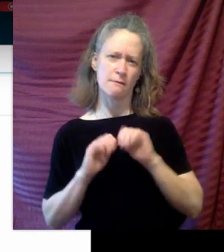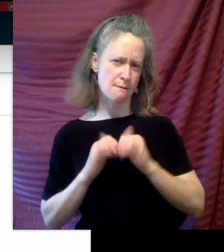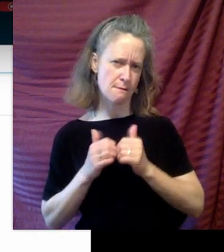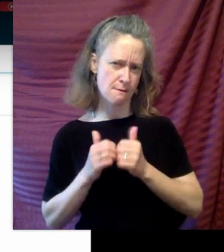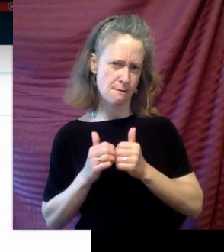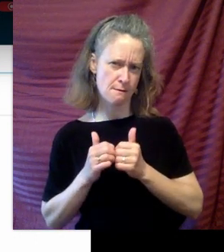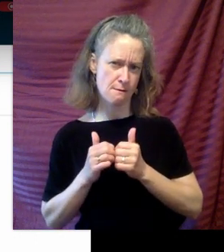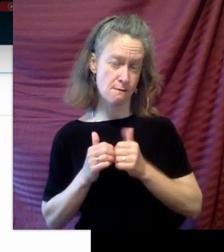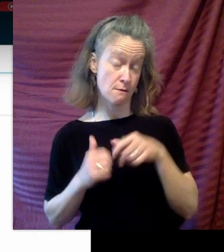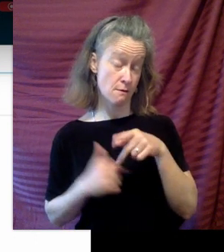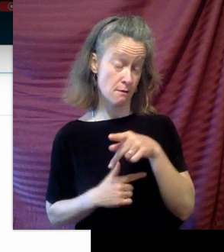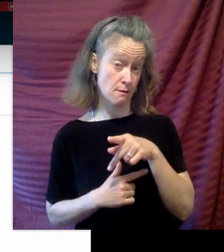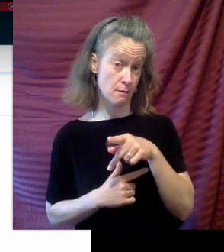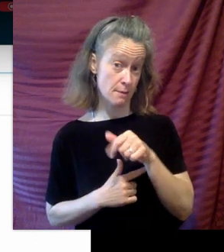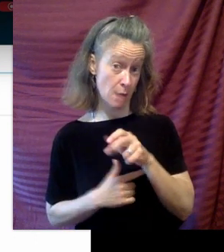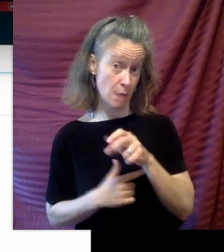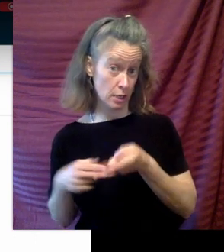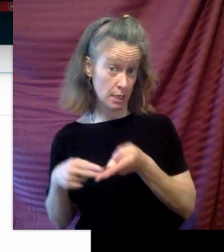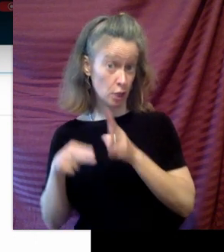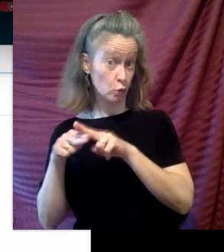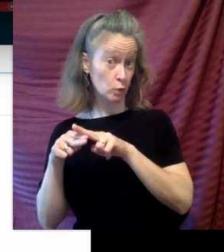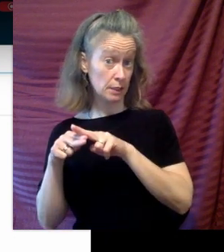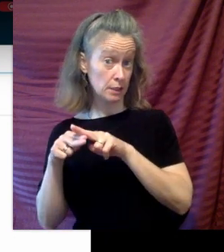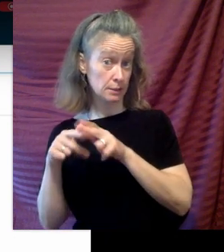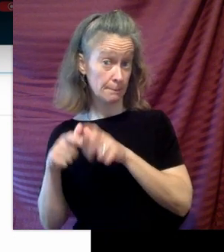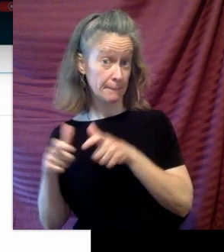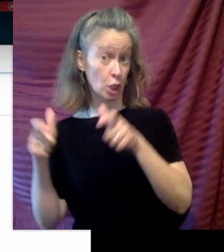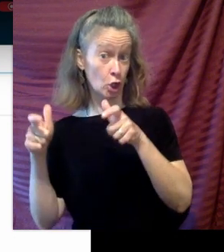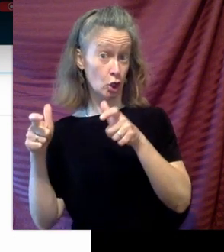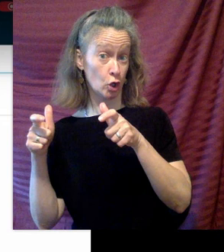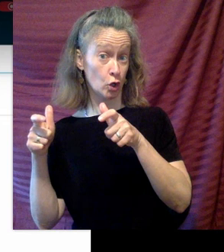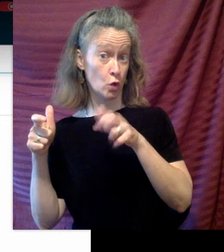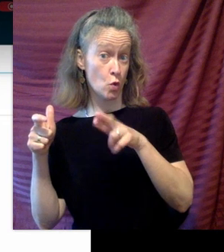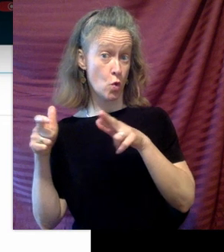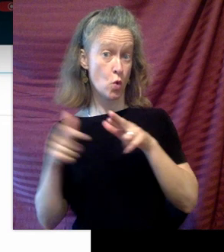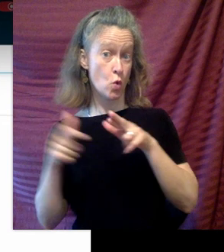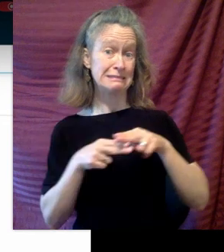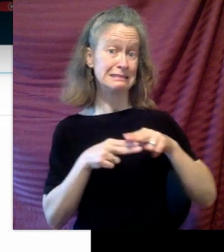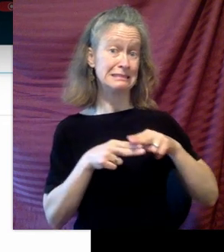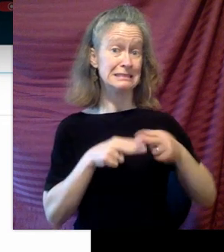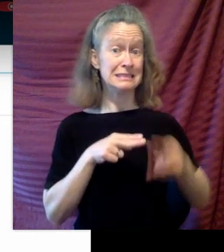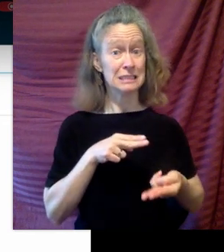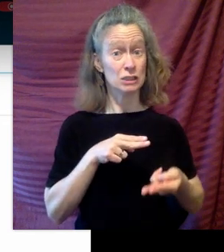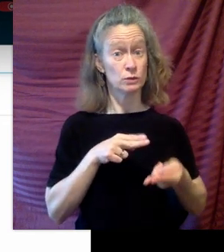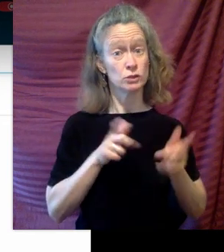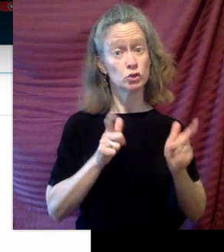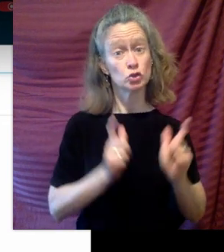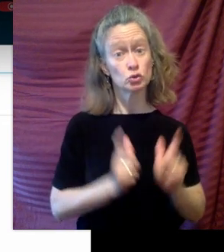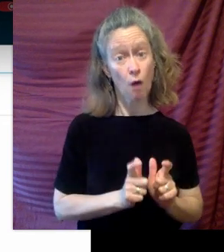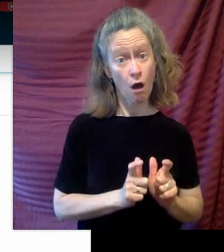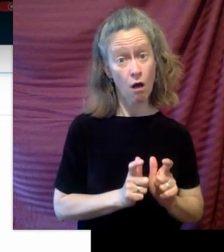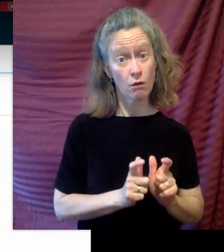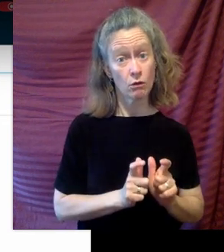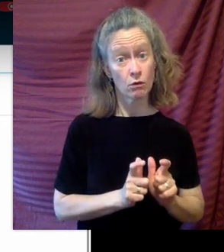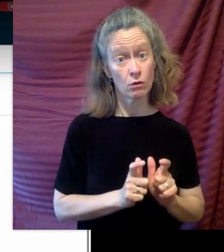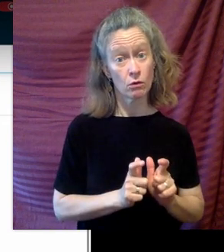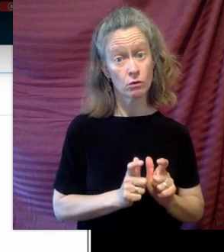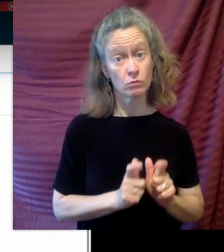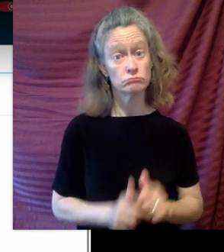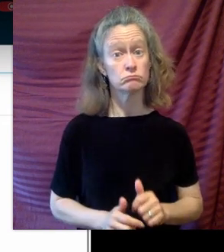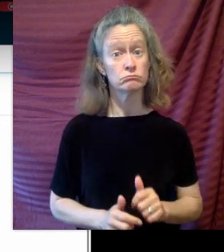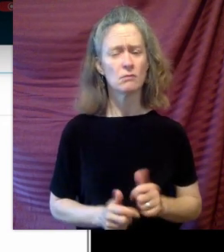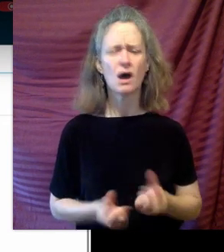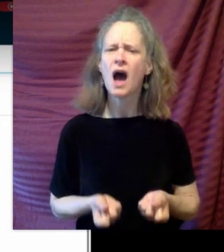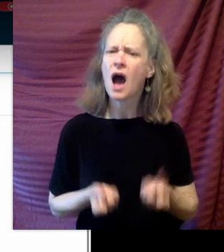pattern increasing, getting bigger, or decreasing, getting smaller? By